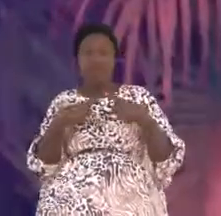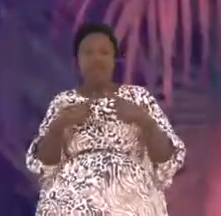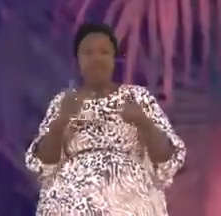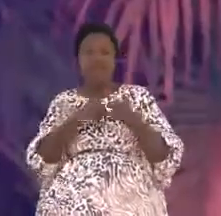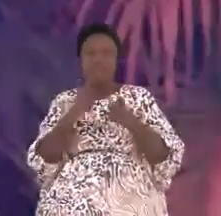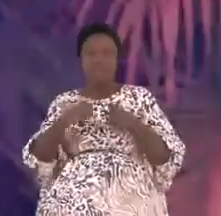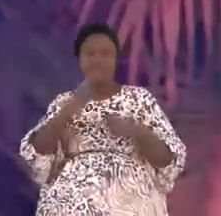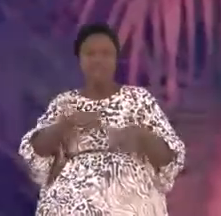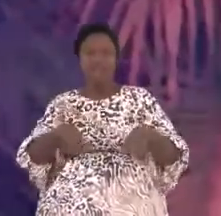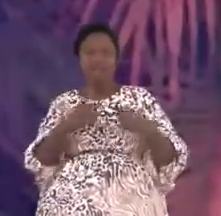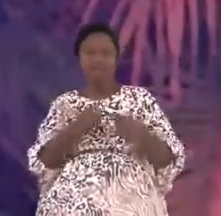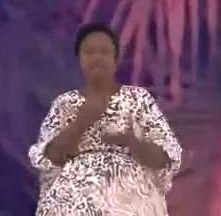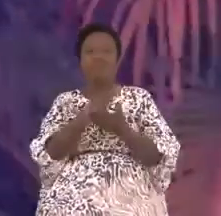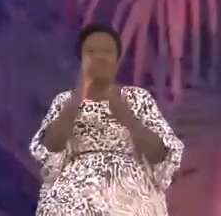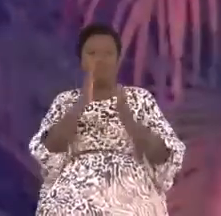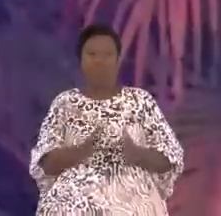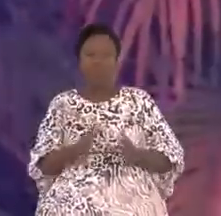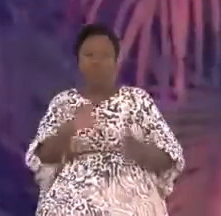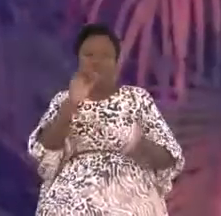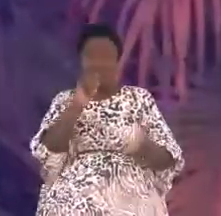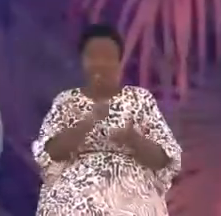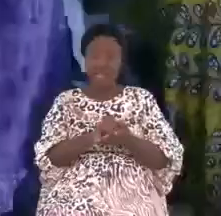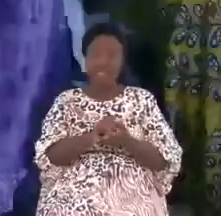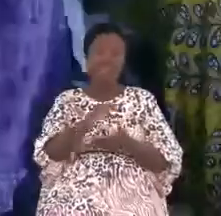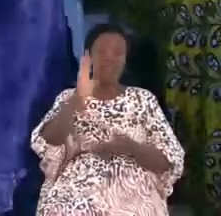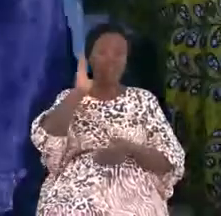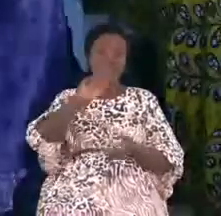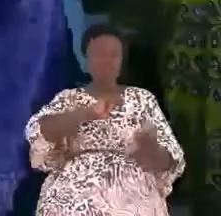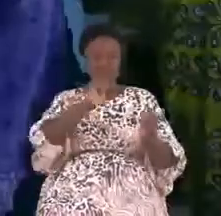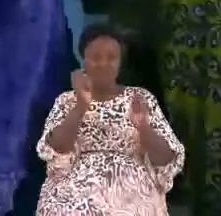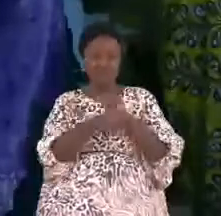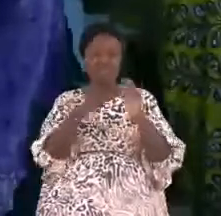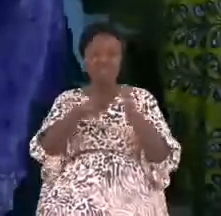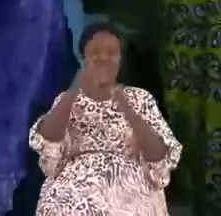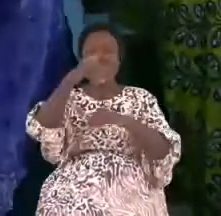failure that will change tonight